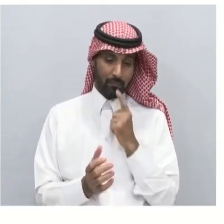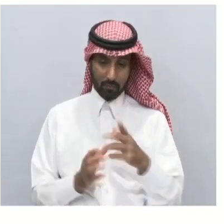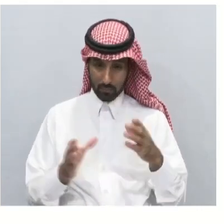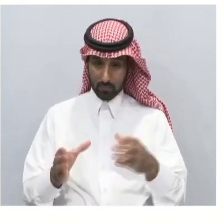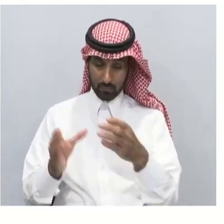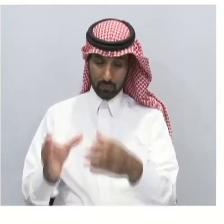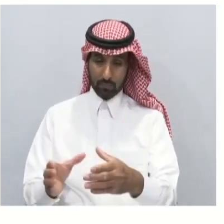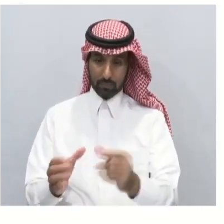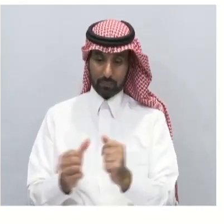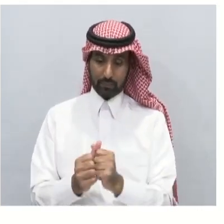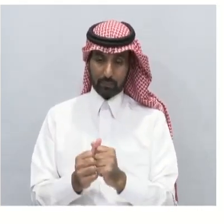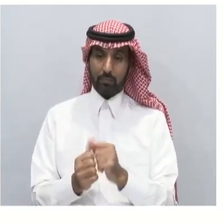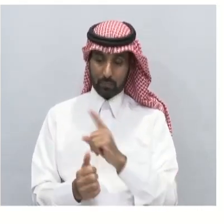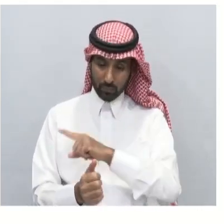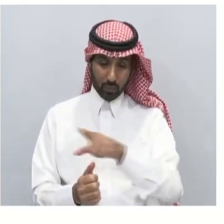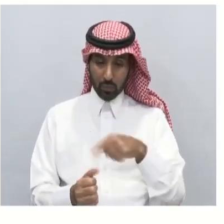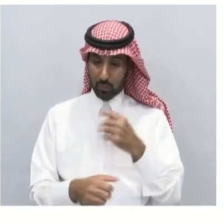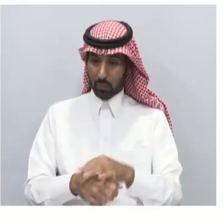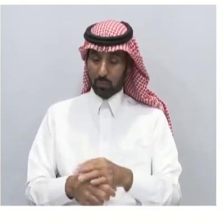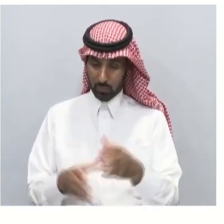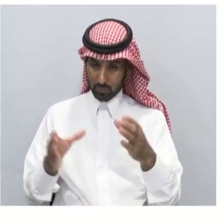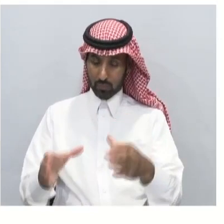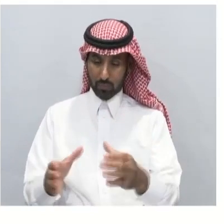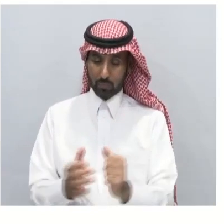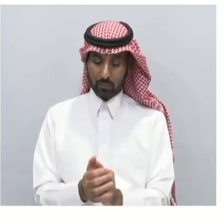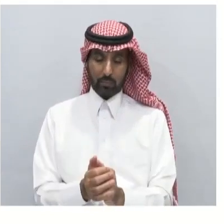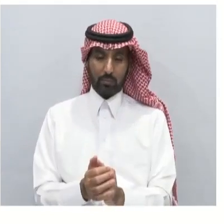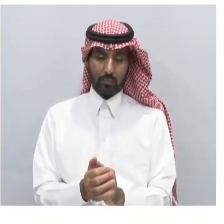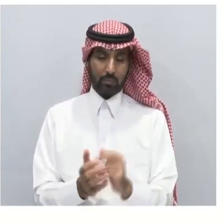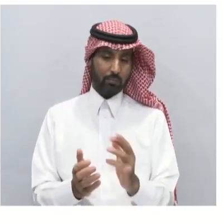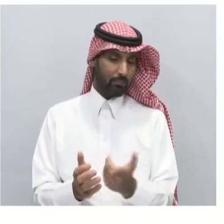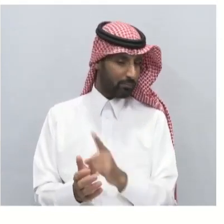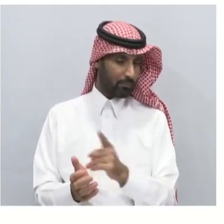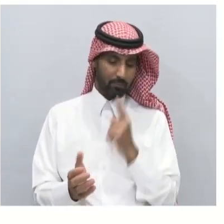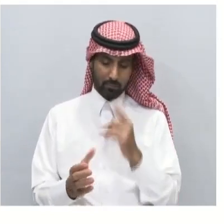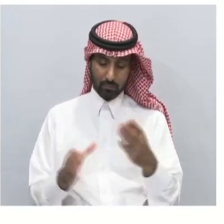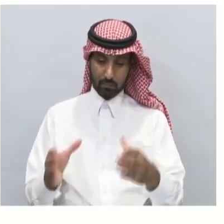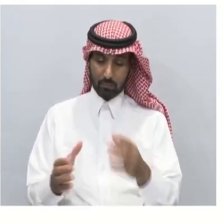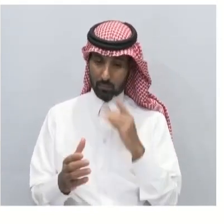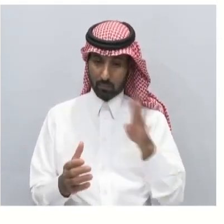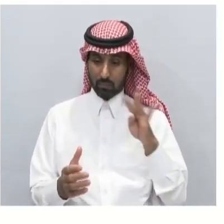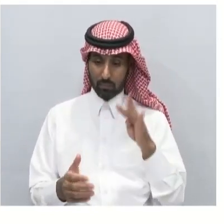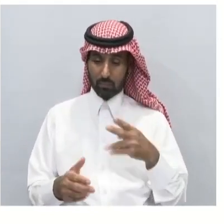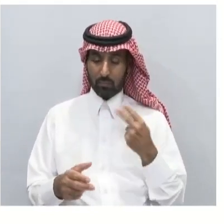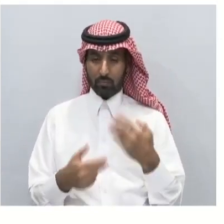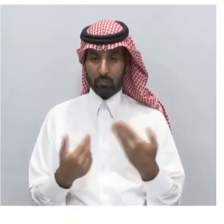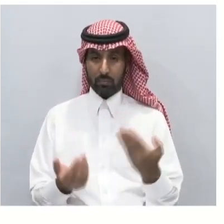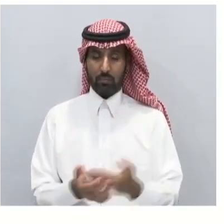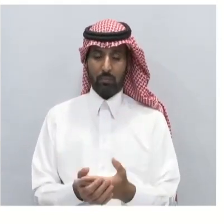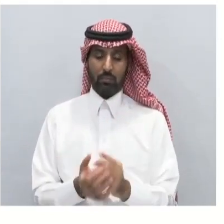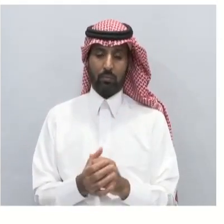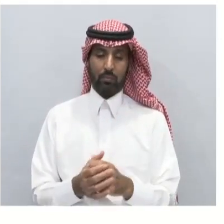bringing a wedding gift is common. Or you can say, it isn't common for people to bring a wedding